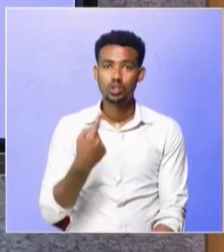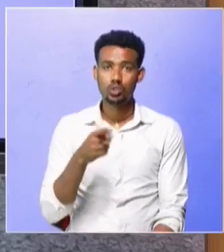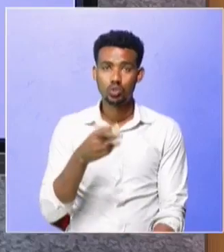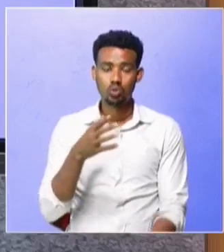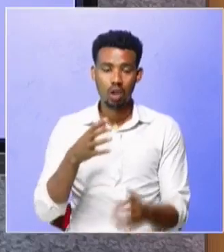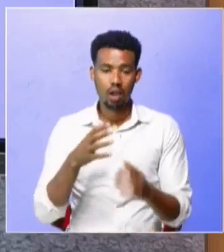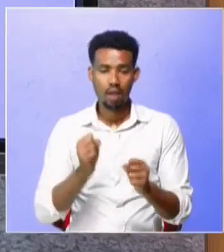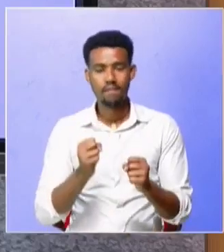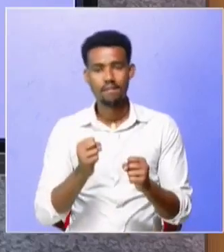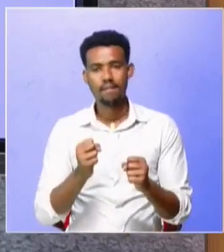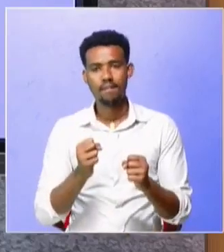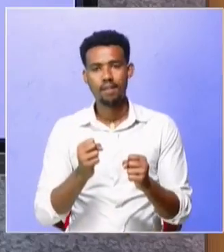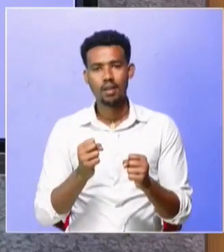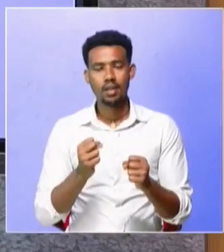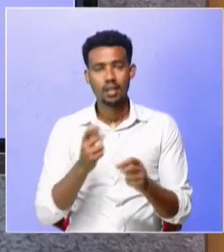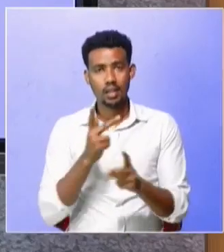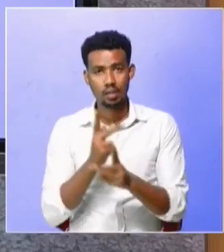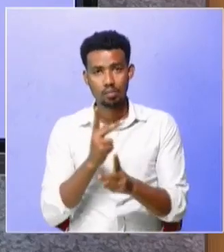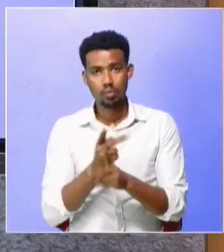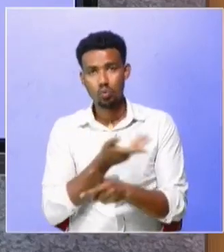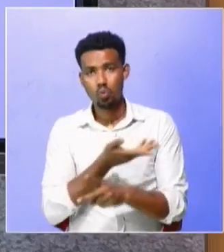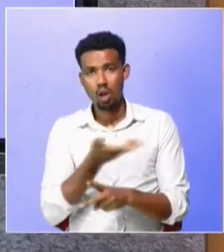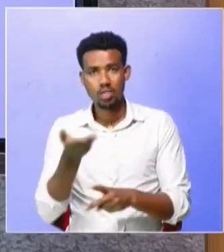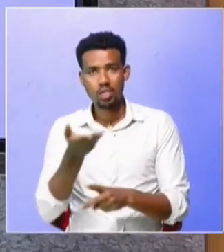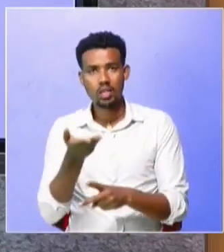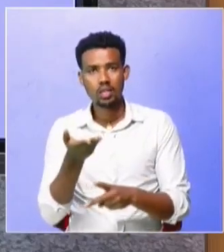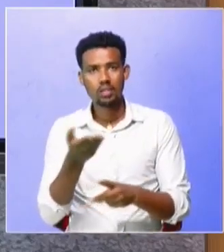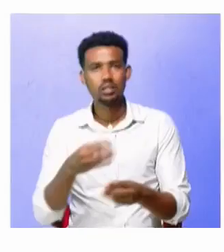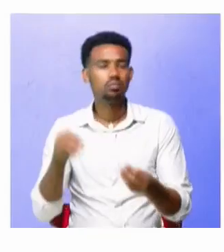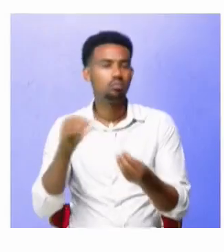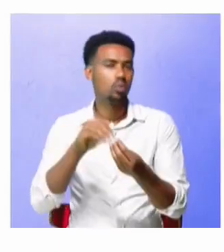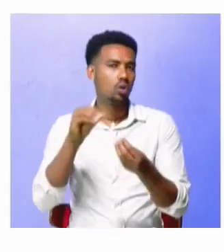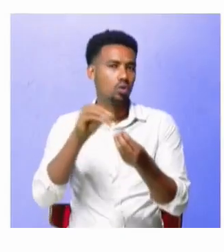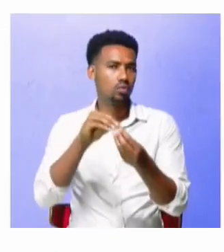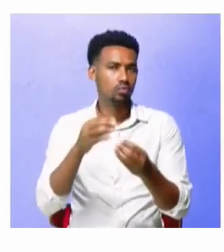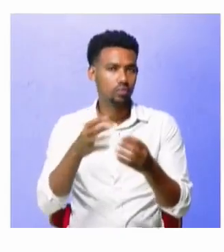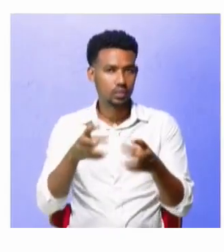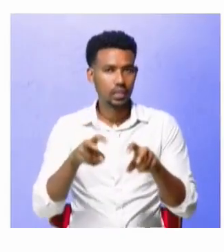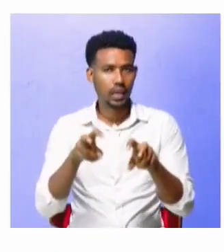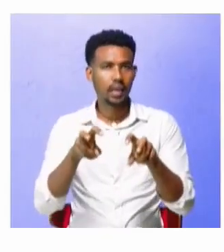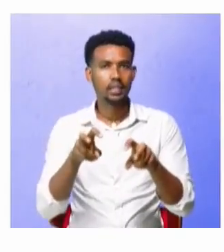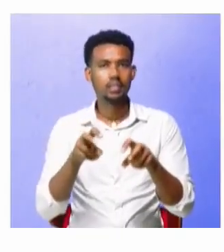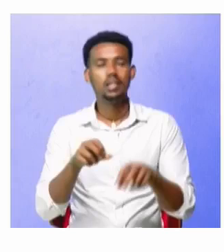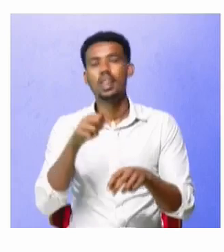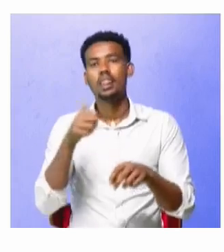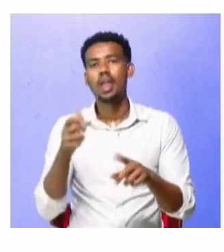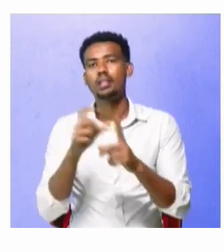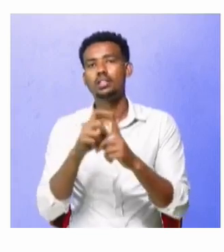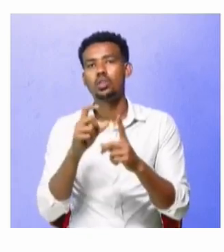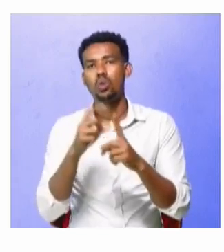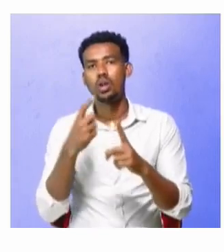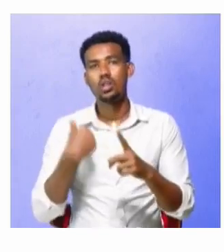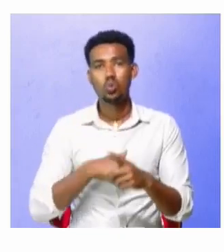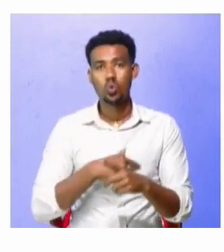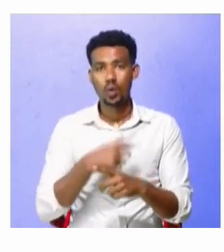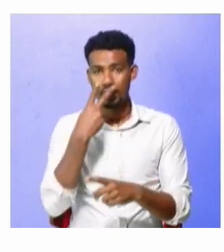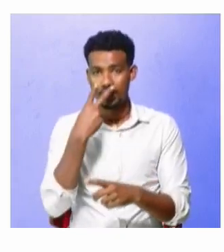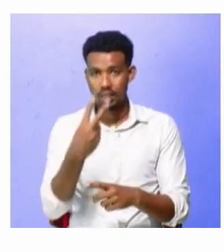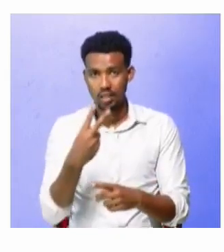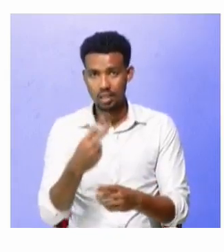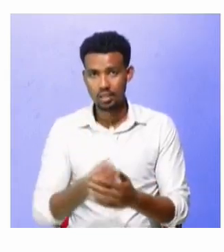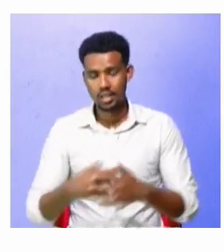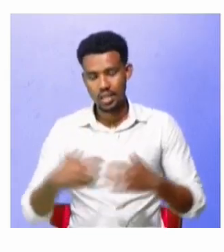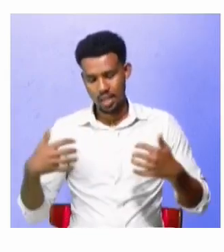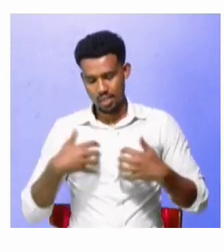you need, but if you keep wanting more, then that is greed. The other word that we have seen is